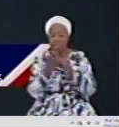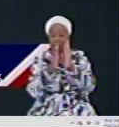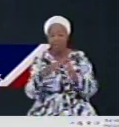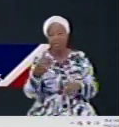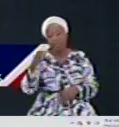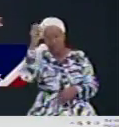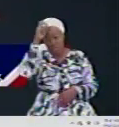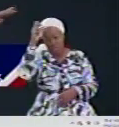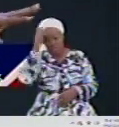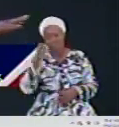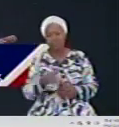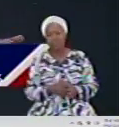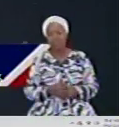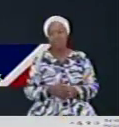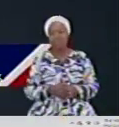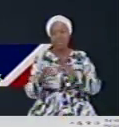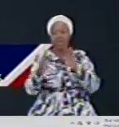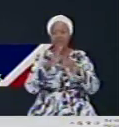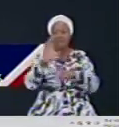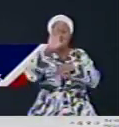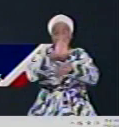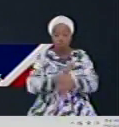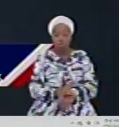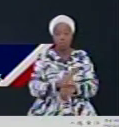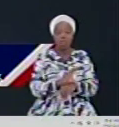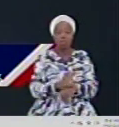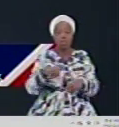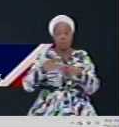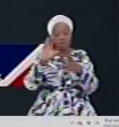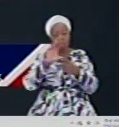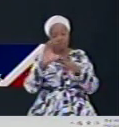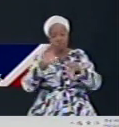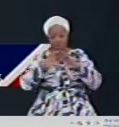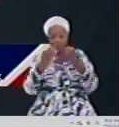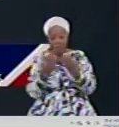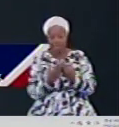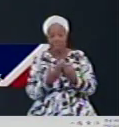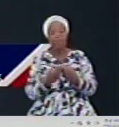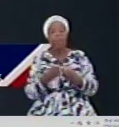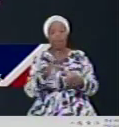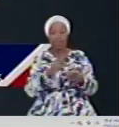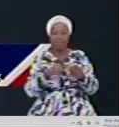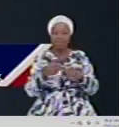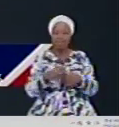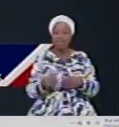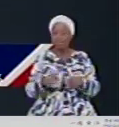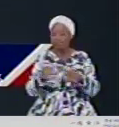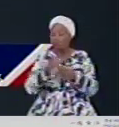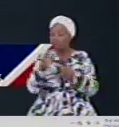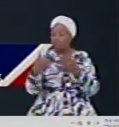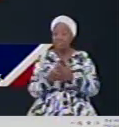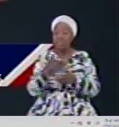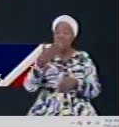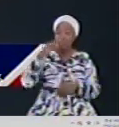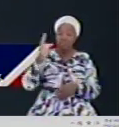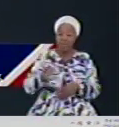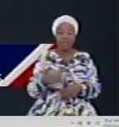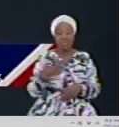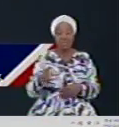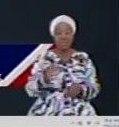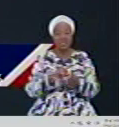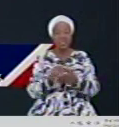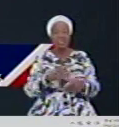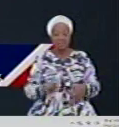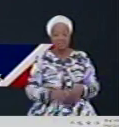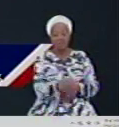Satan. If the culture, the community, by what they do, they are fraud, that is the common thing now